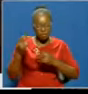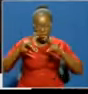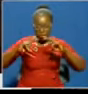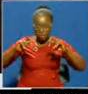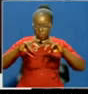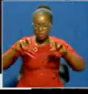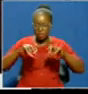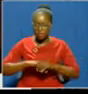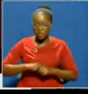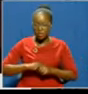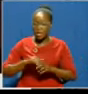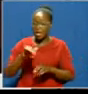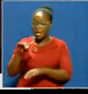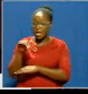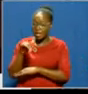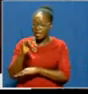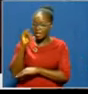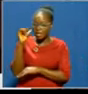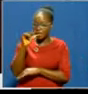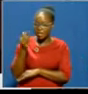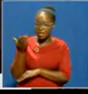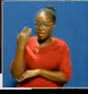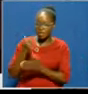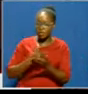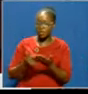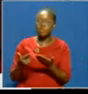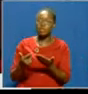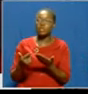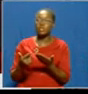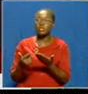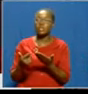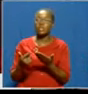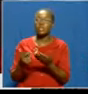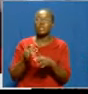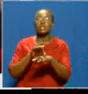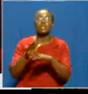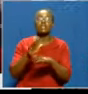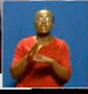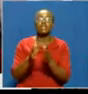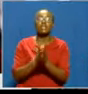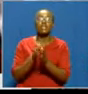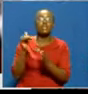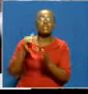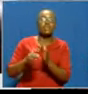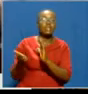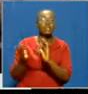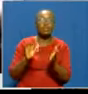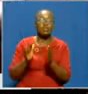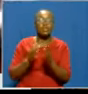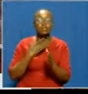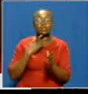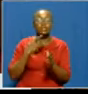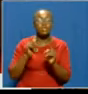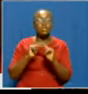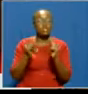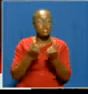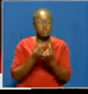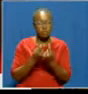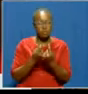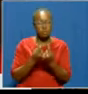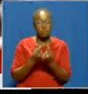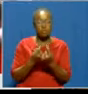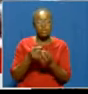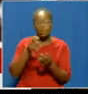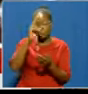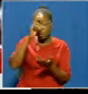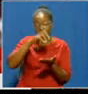the Inspector General last week to send the Internal Affairs Unit team to a polling station, a police station called Rioma in Kisii,